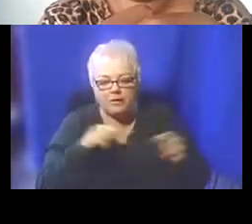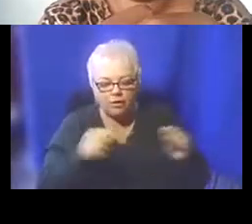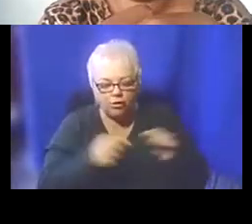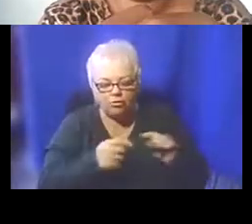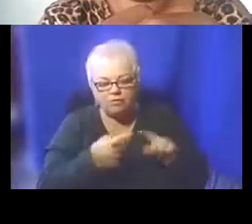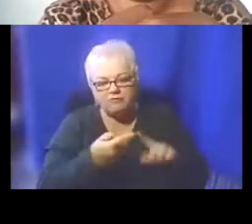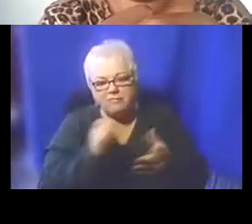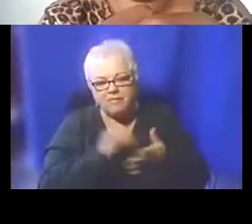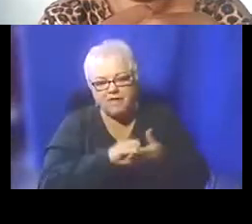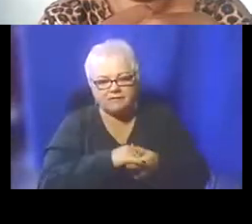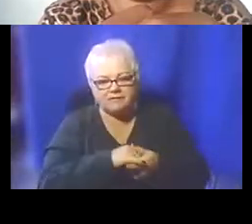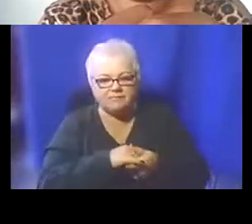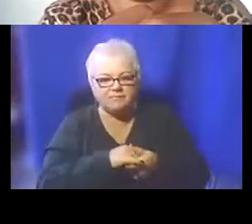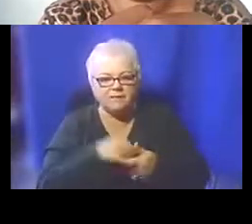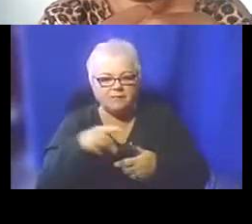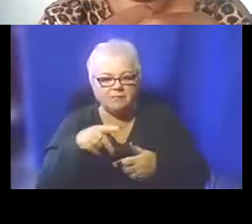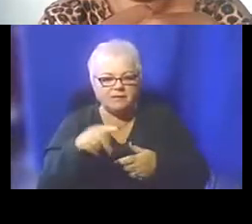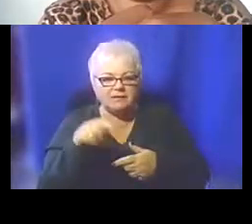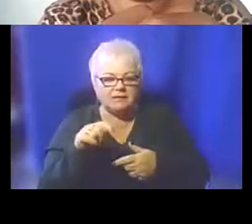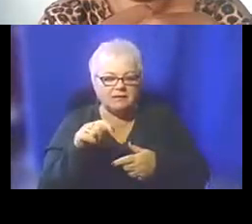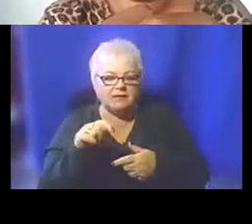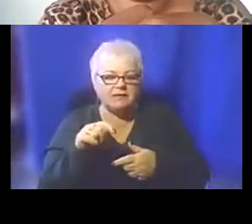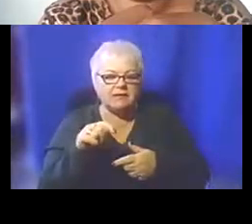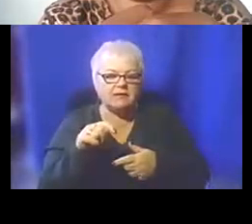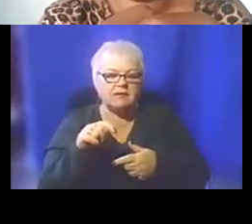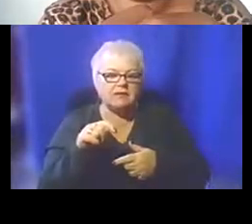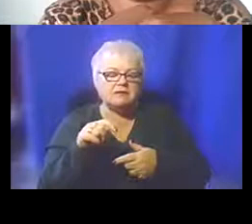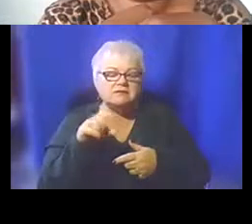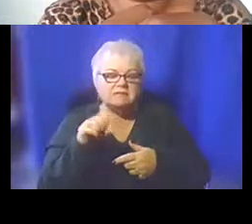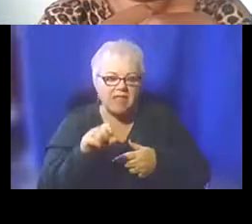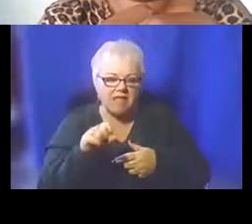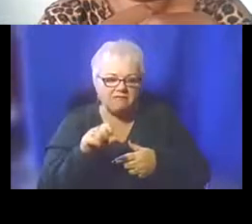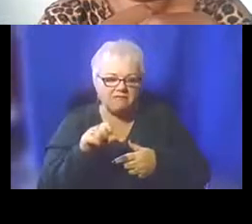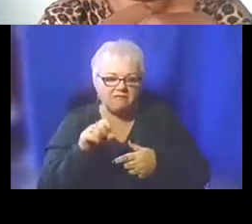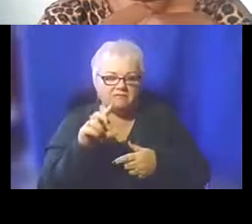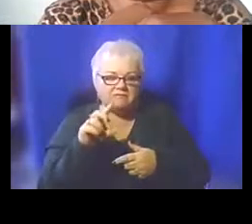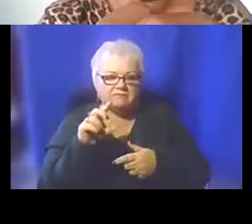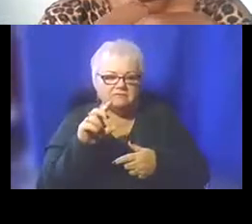it. Post-traumatic slave syndrome.